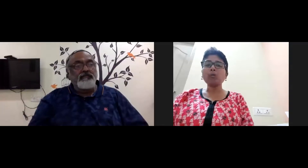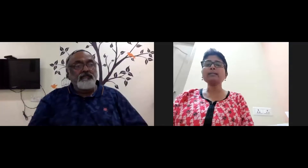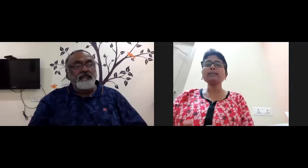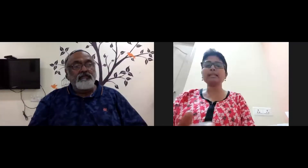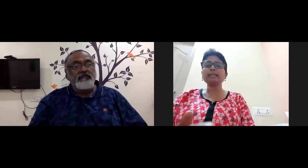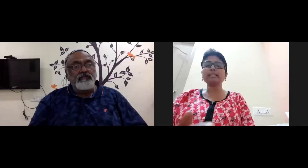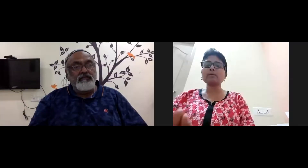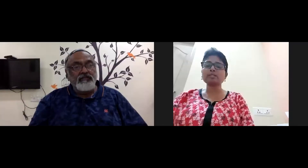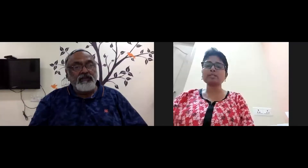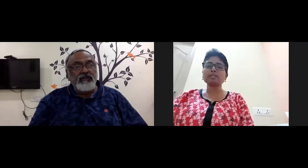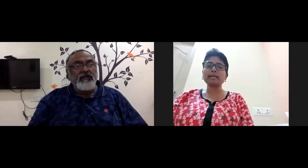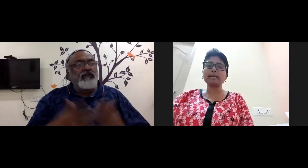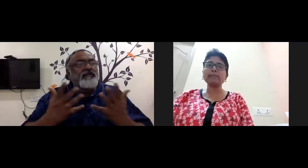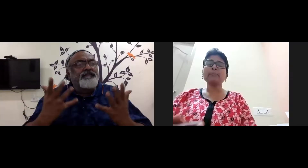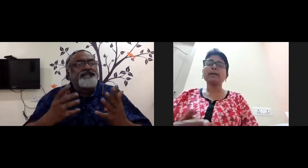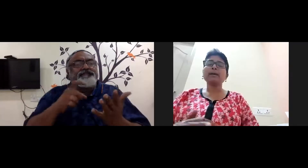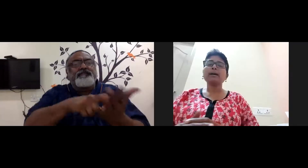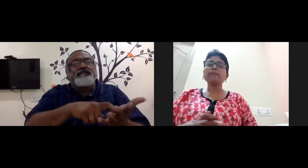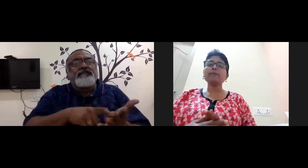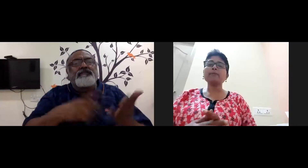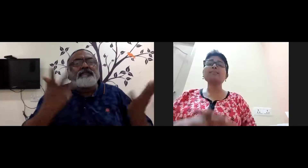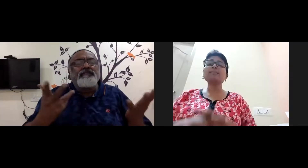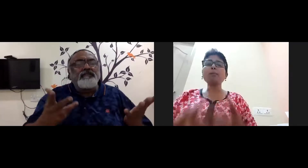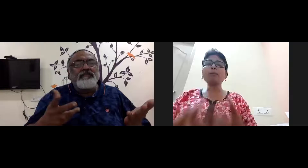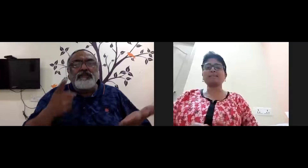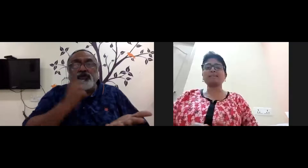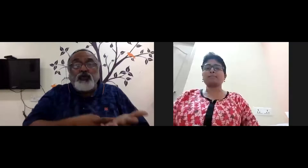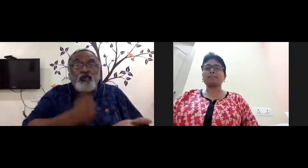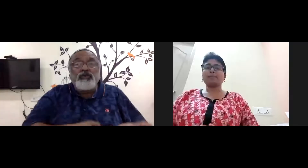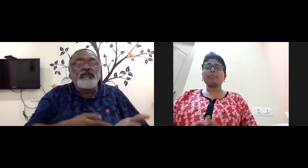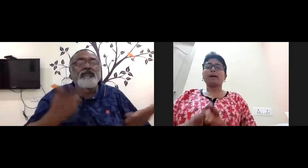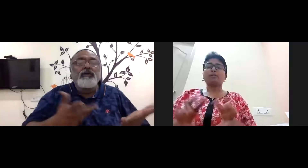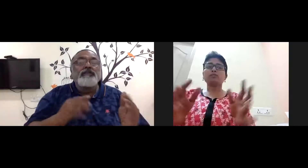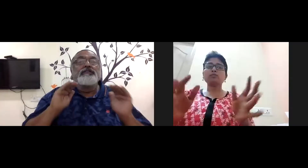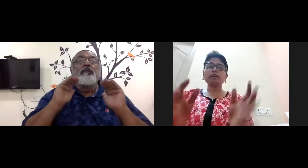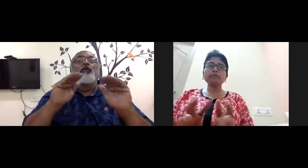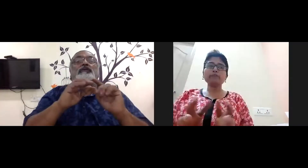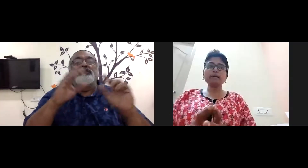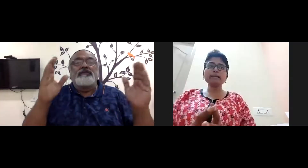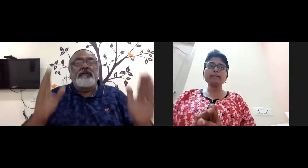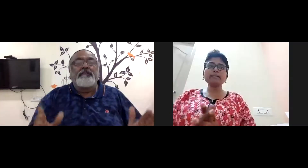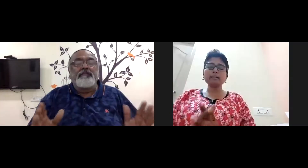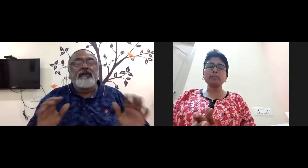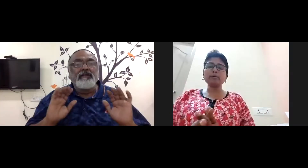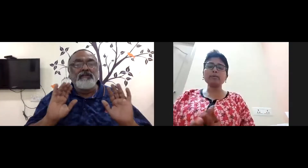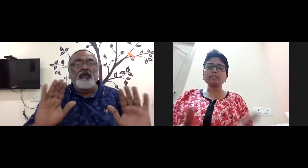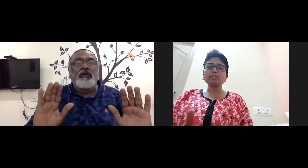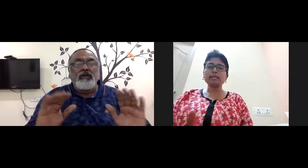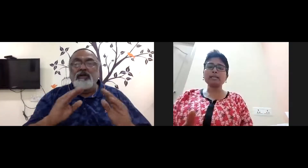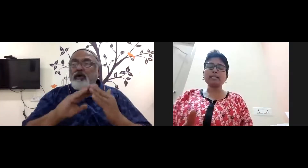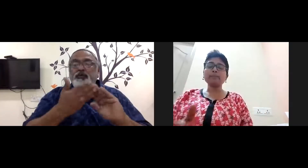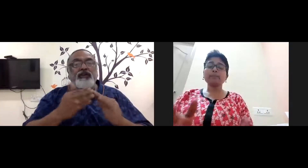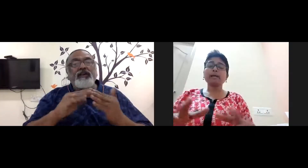And what is required, as I was saying, the support systems. So if Right. you look at the community,